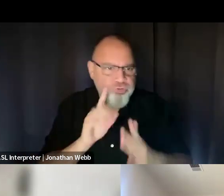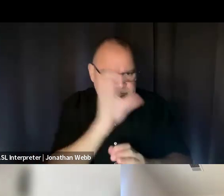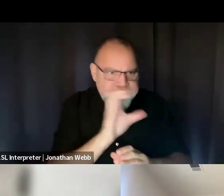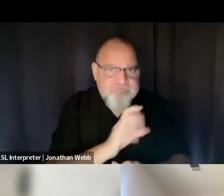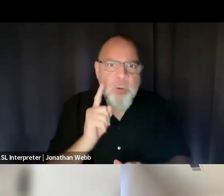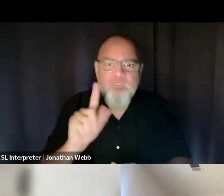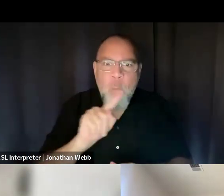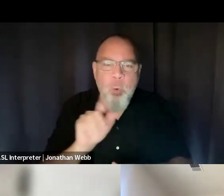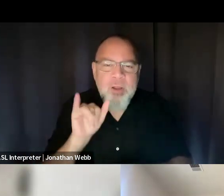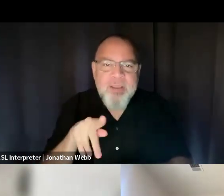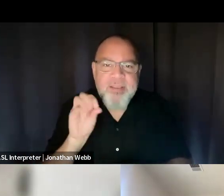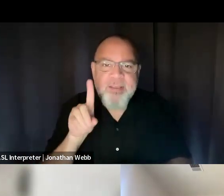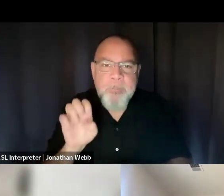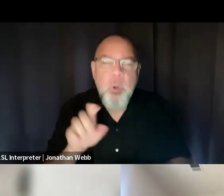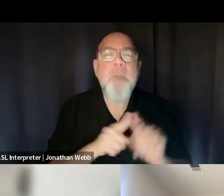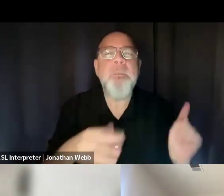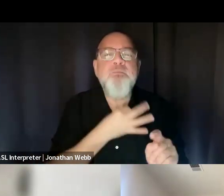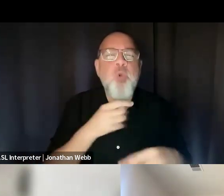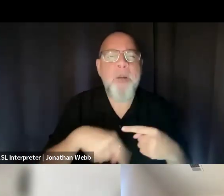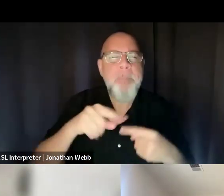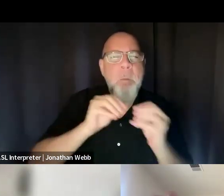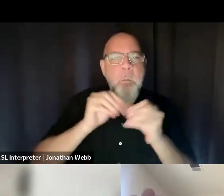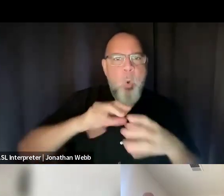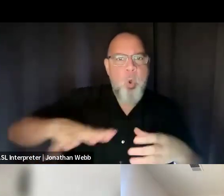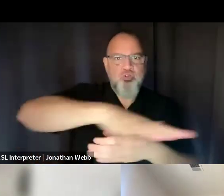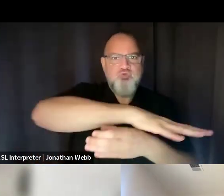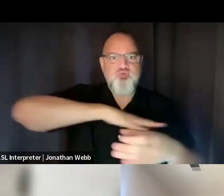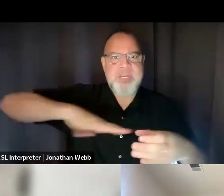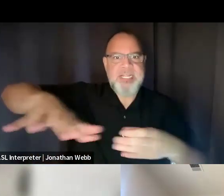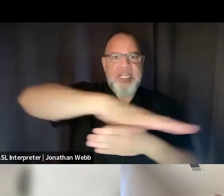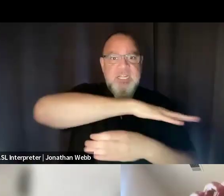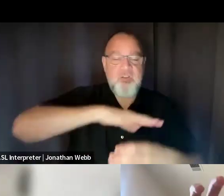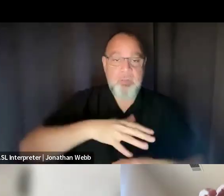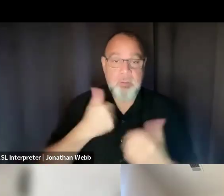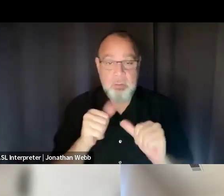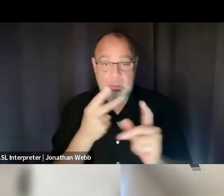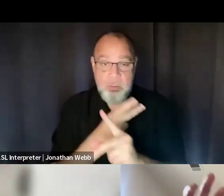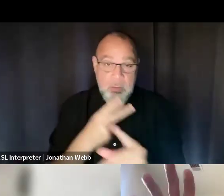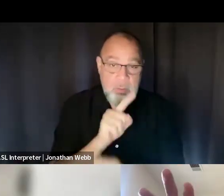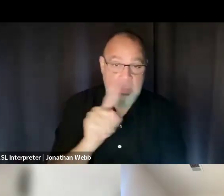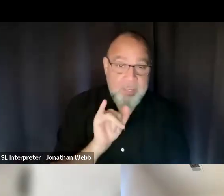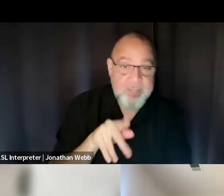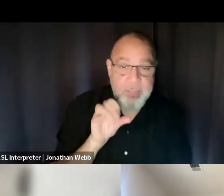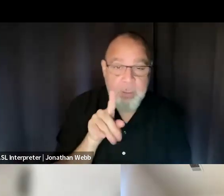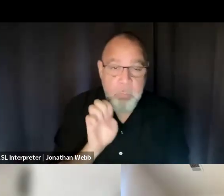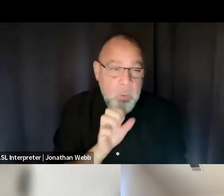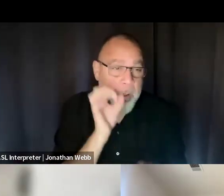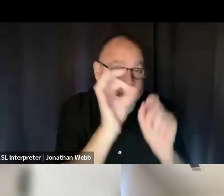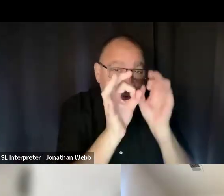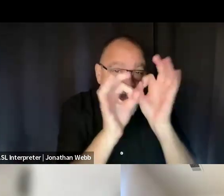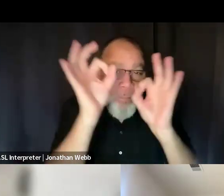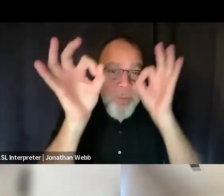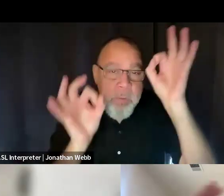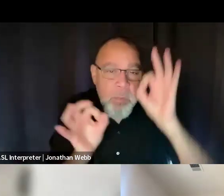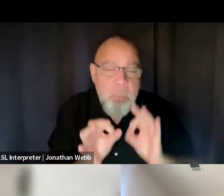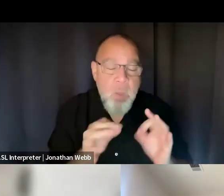for more like regional or local efforts, going zip code by zip code to figure out what providers are available on what plans where can make it kind of